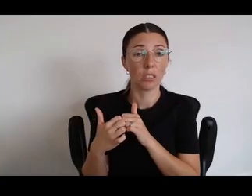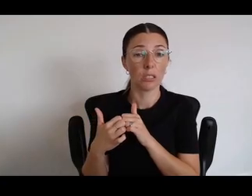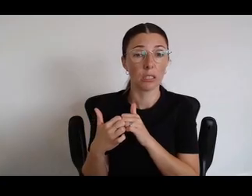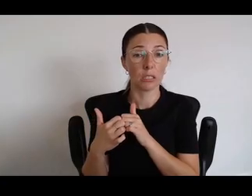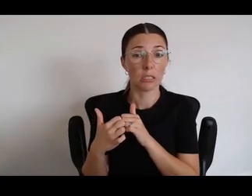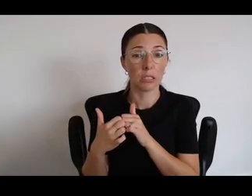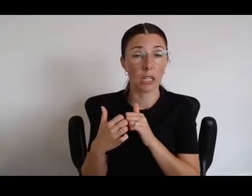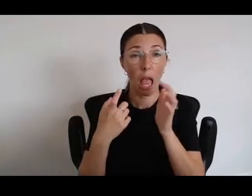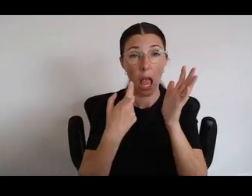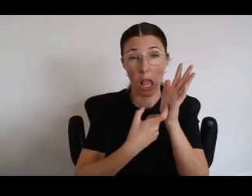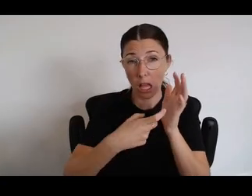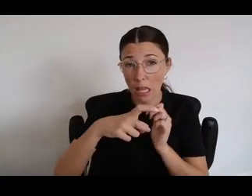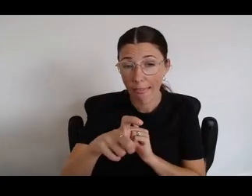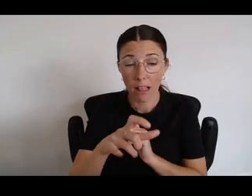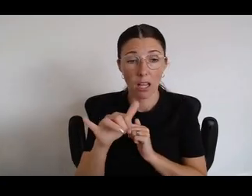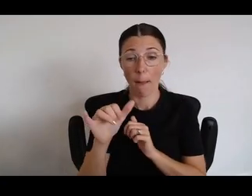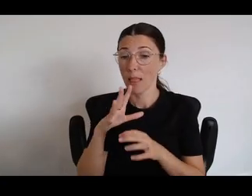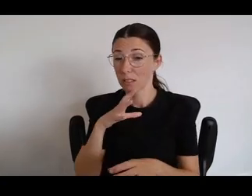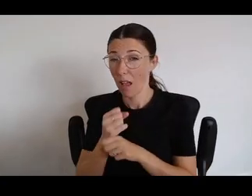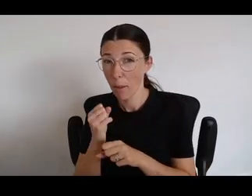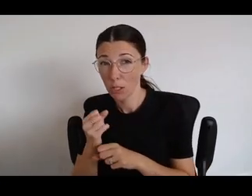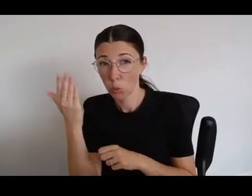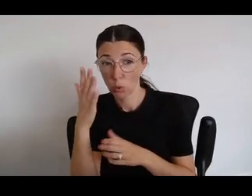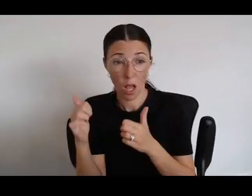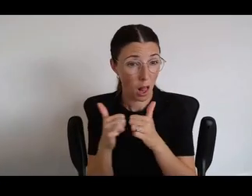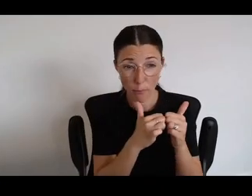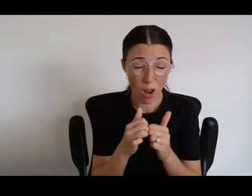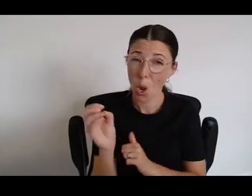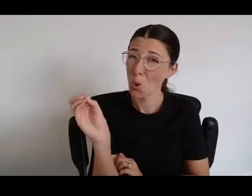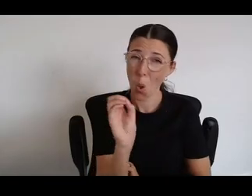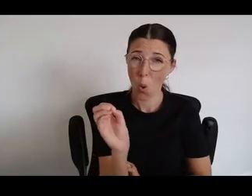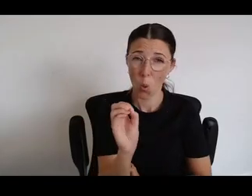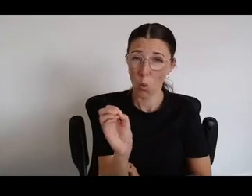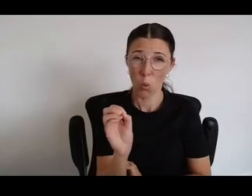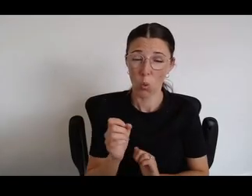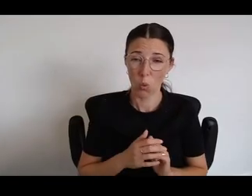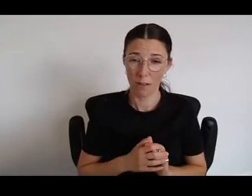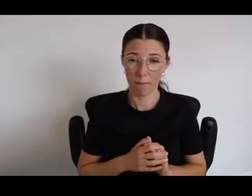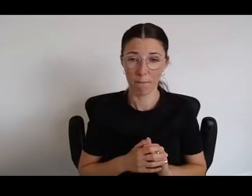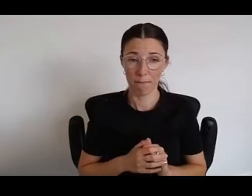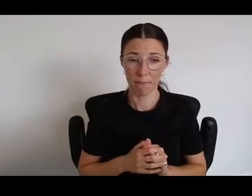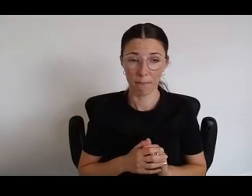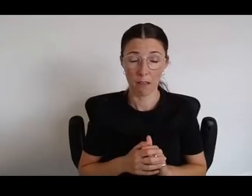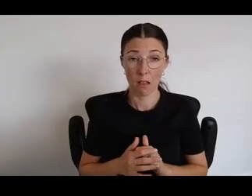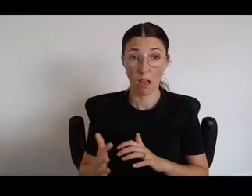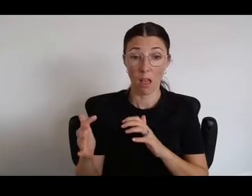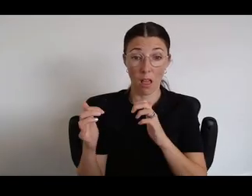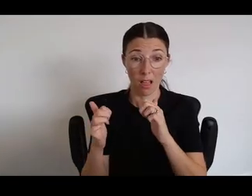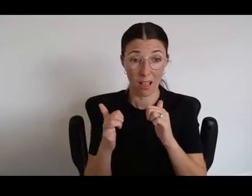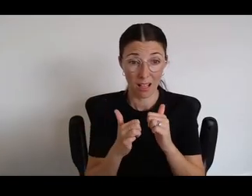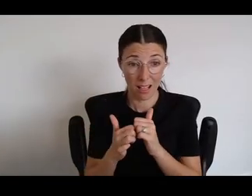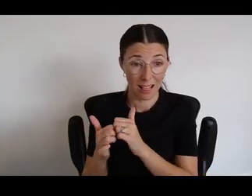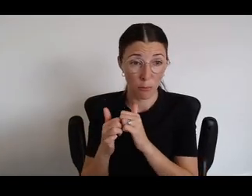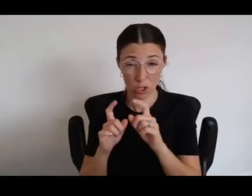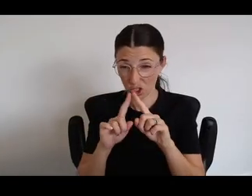government systems and independent school systems, let alone that there would be collaboration between the jurisdictions